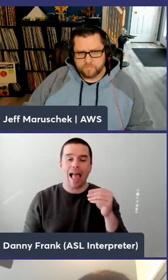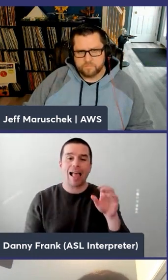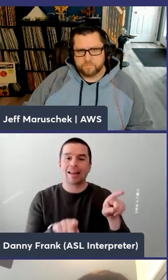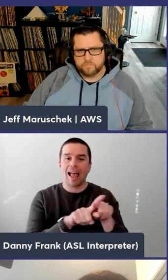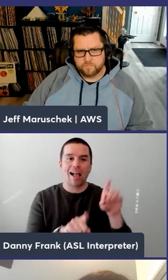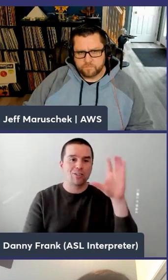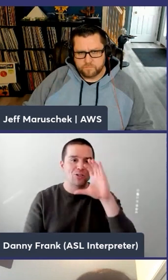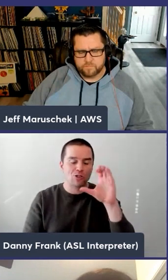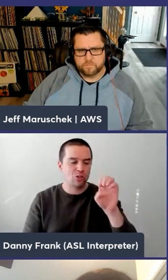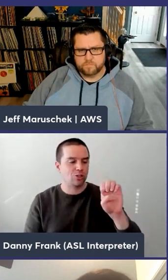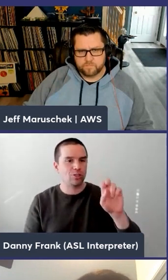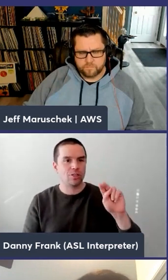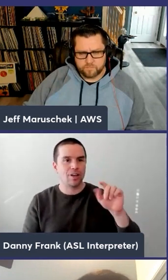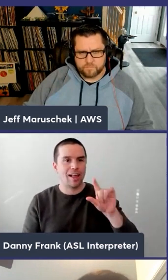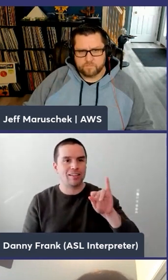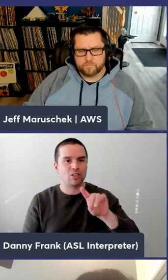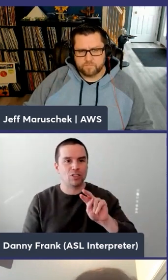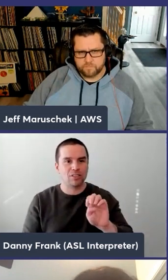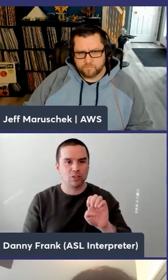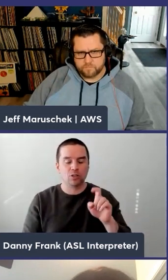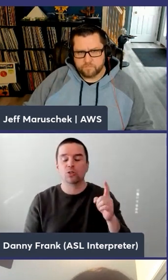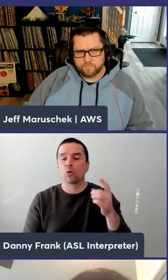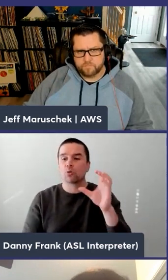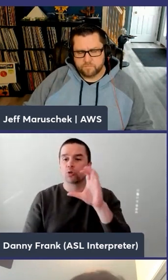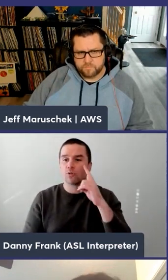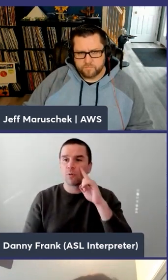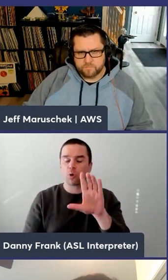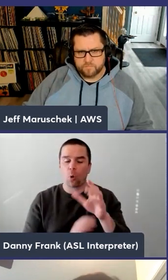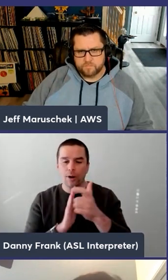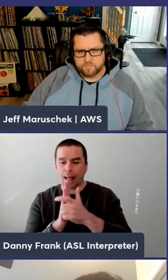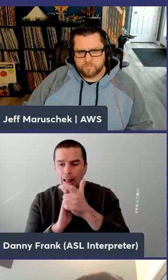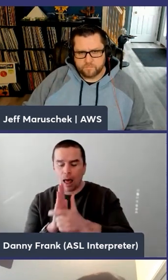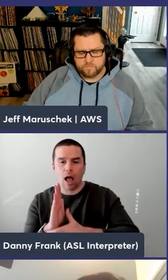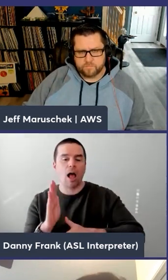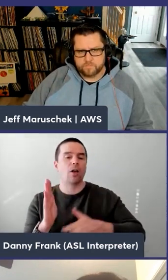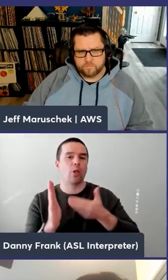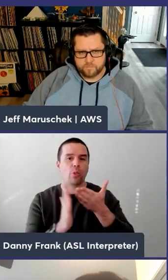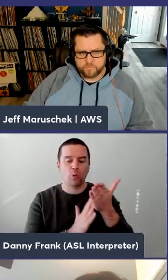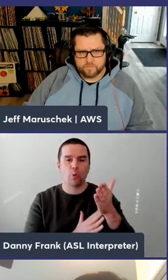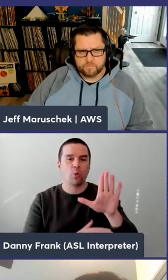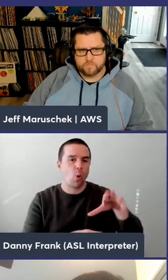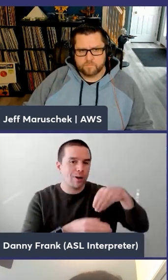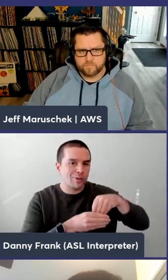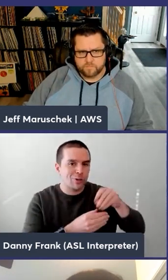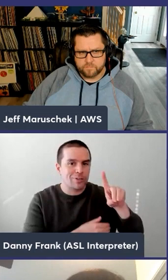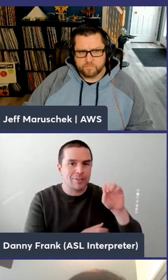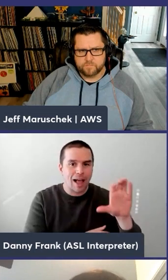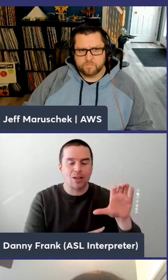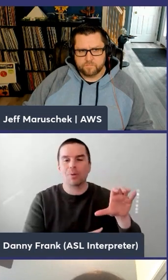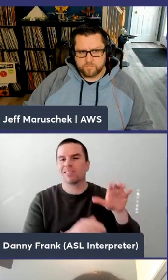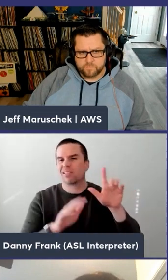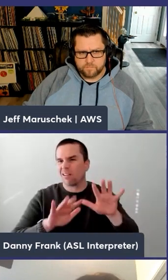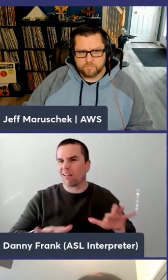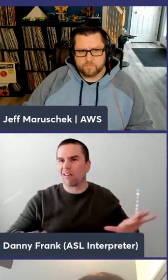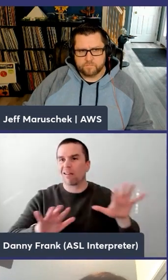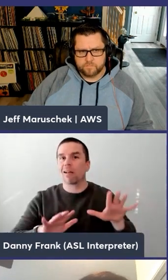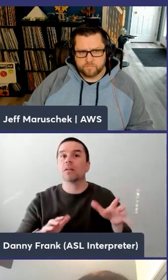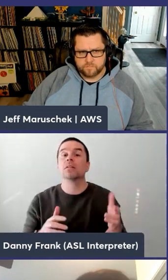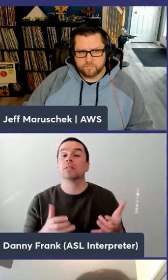your catalog, internal documents, or the documents on the web, right? Today, customers already